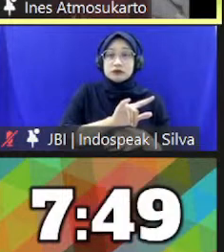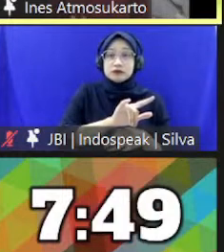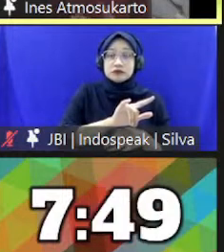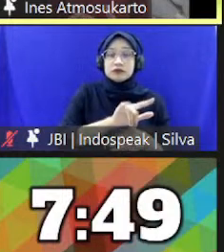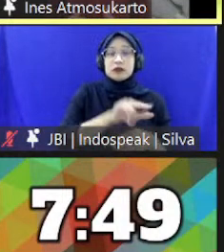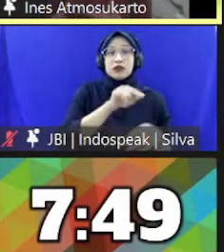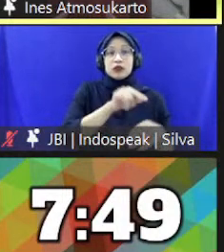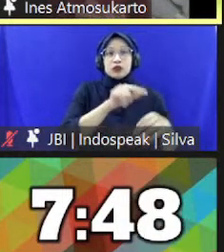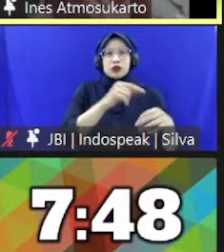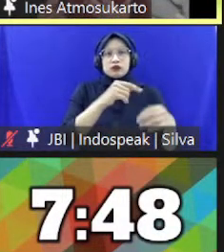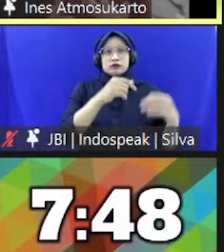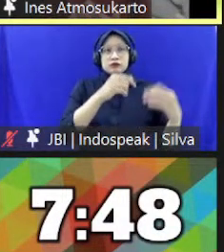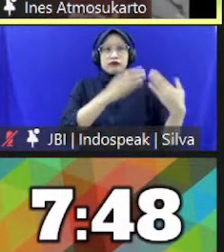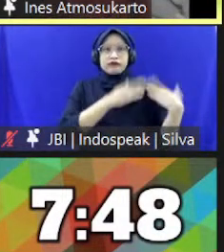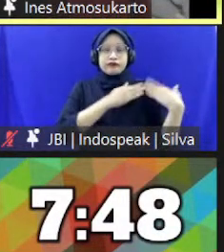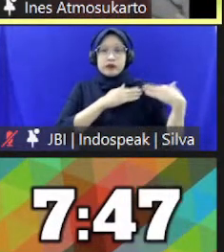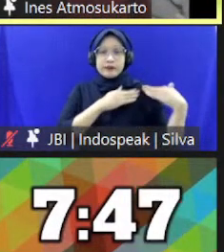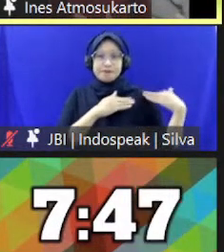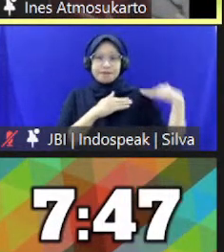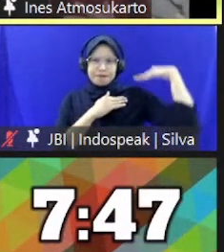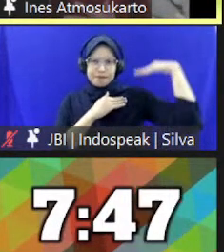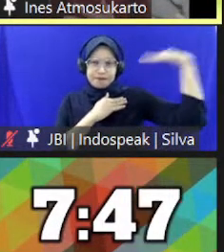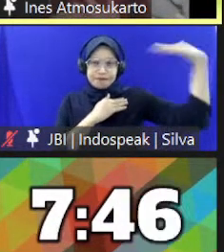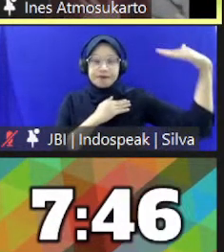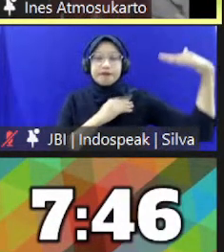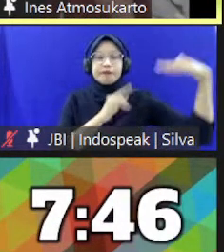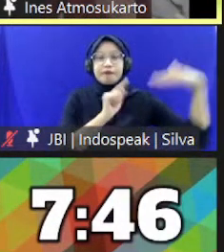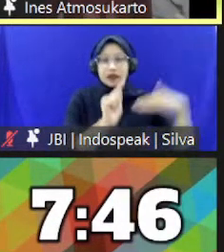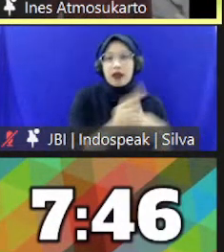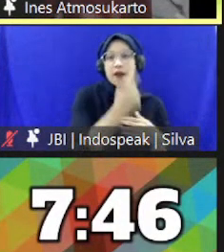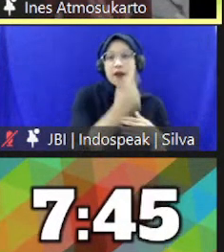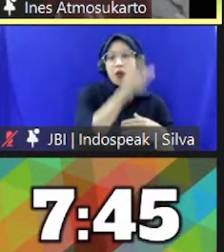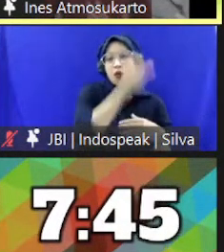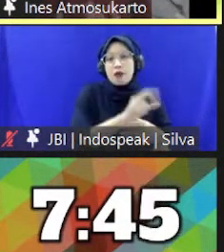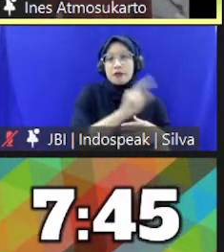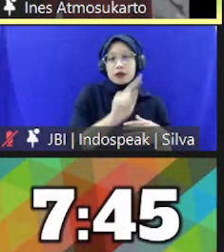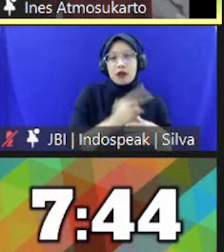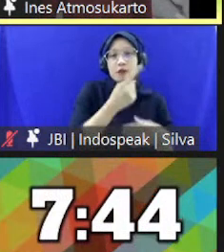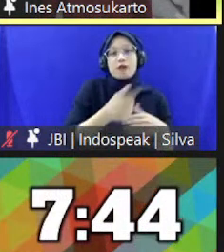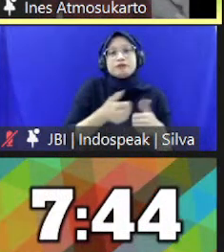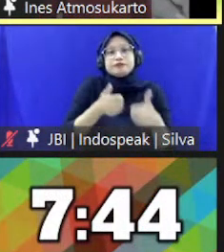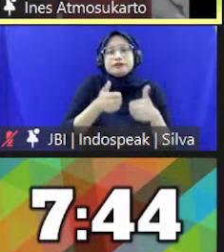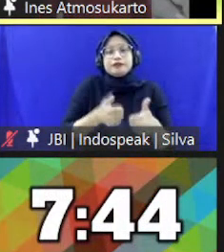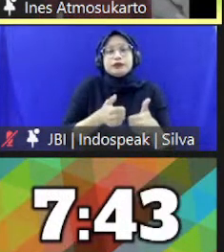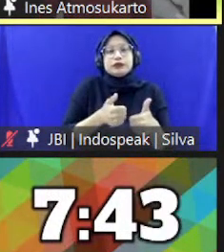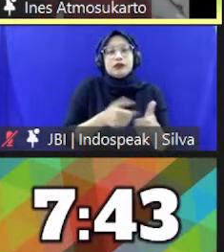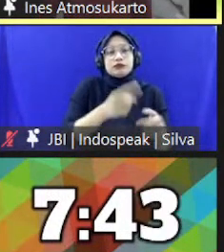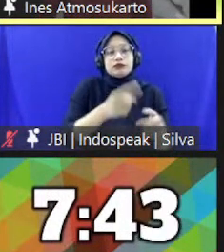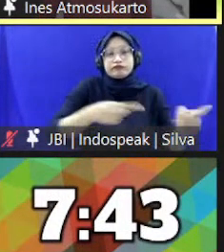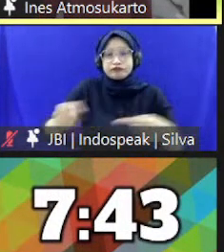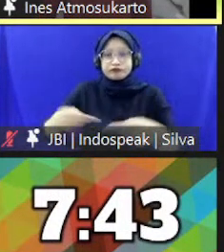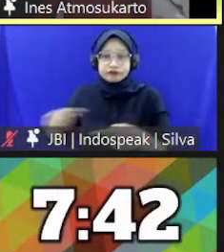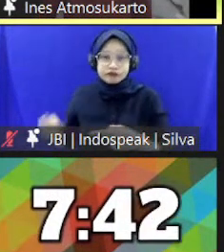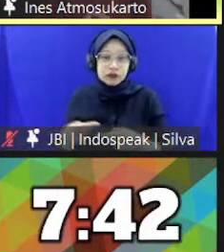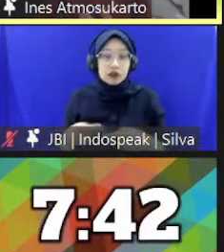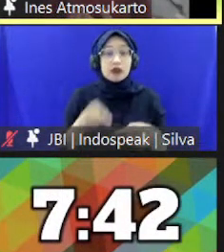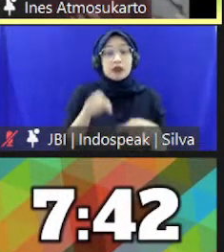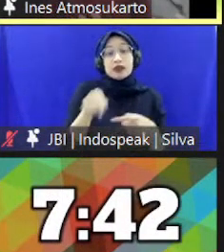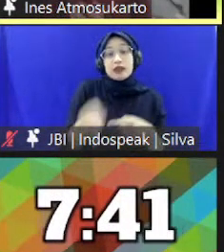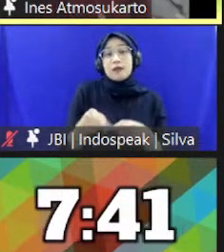commander, I think in truth he rarely appeared as so. He's got two lieutenants, Pak Luhut and Pak